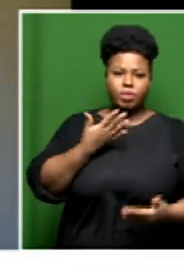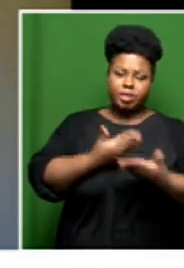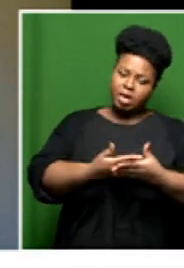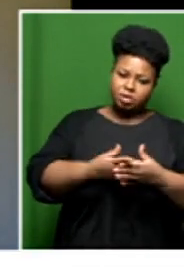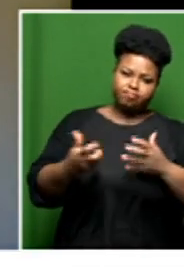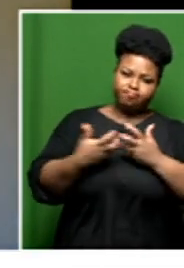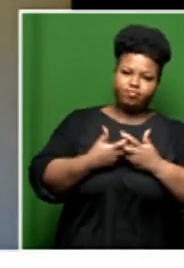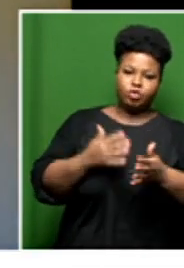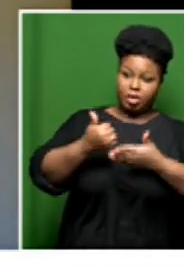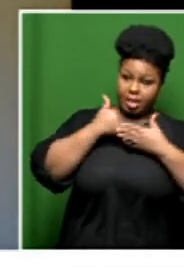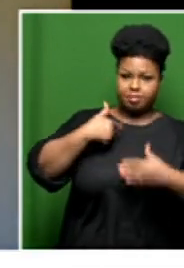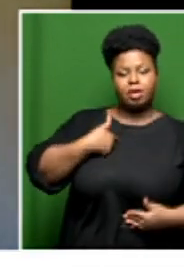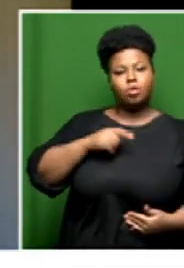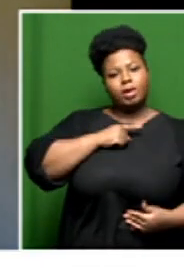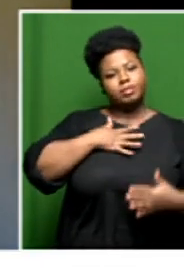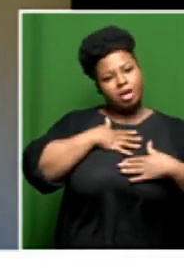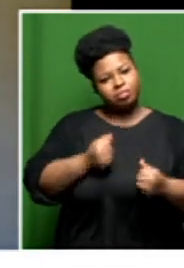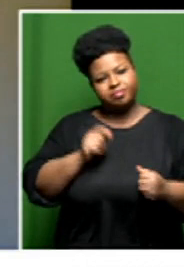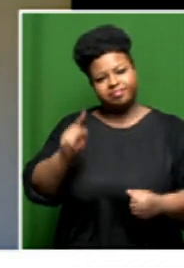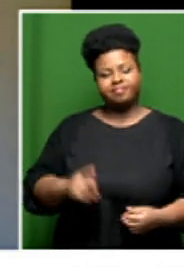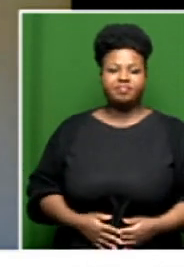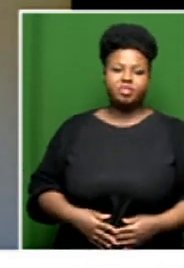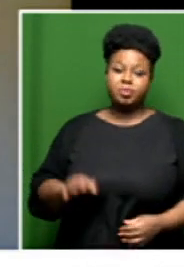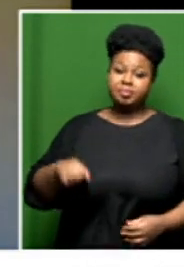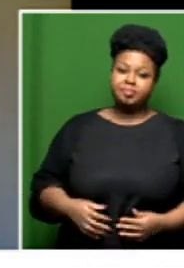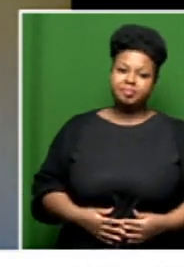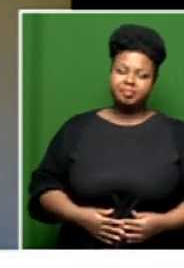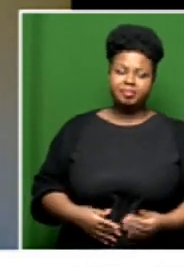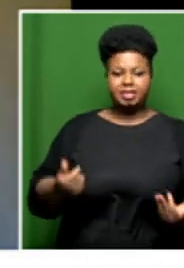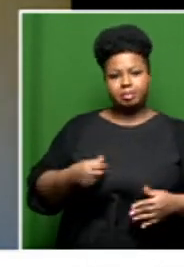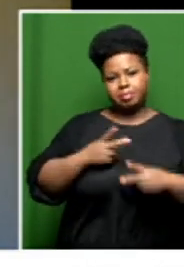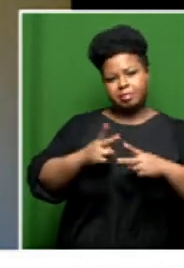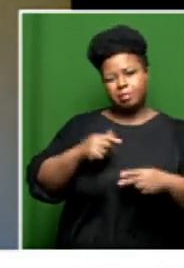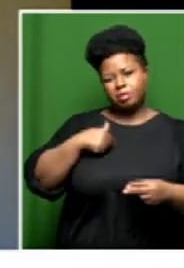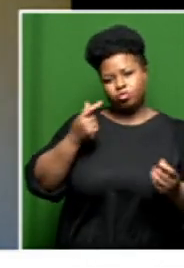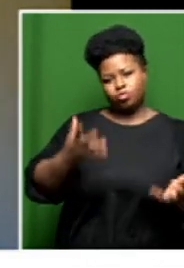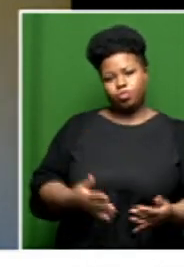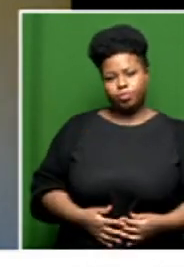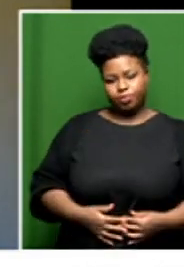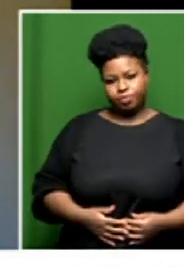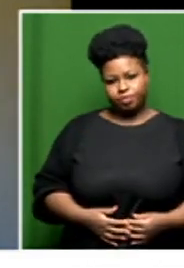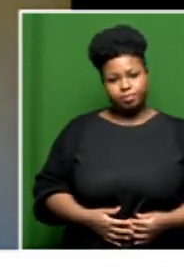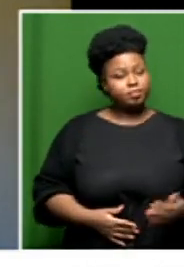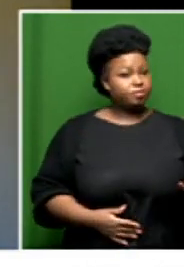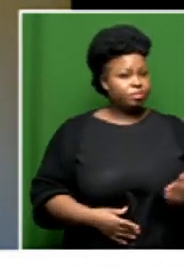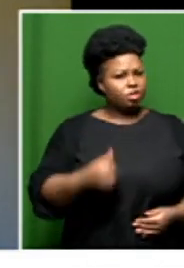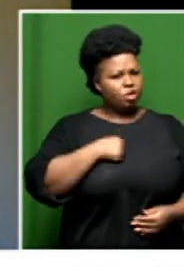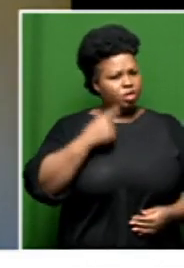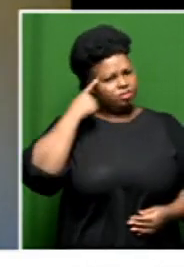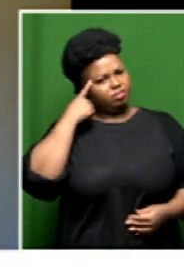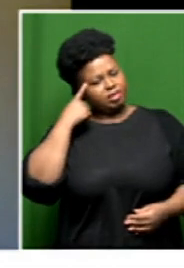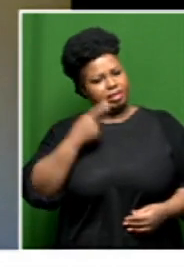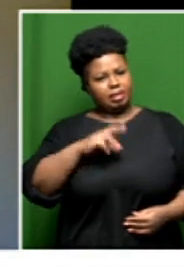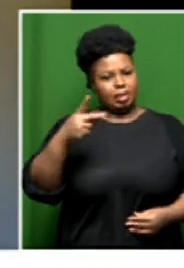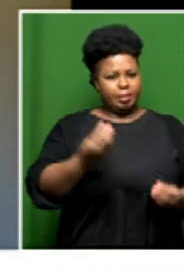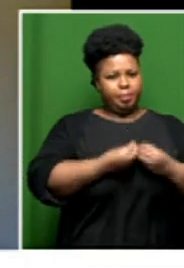part as well and helping me. And I really appreciate that. So, yeah, that's mostly my preparation for the finals. Right. And what would you point out as